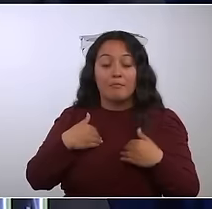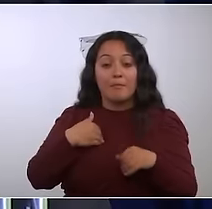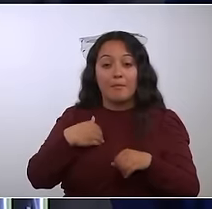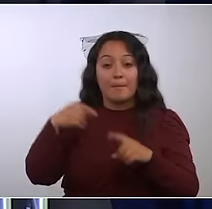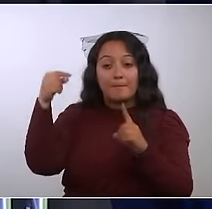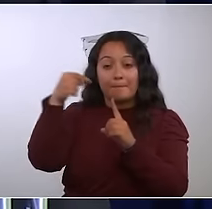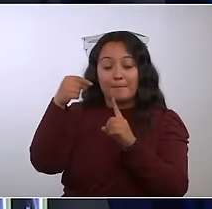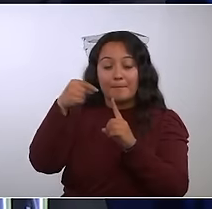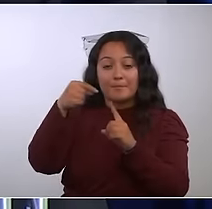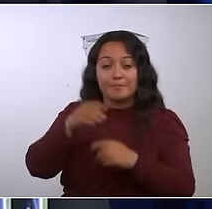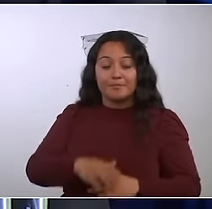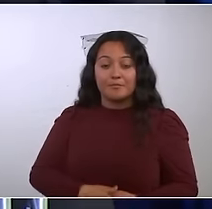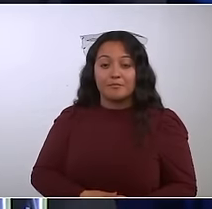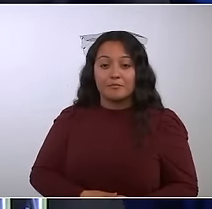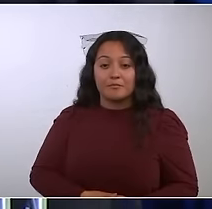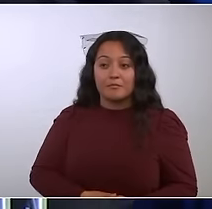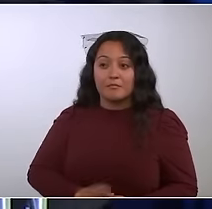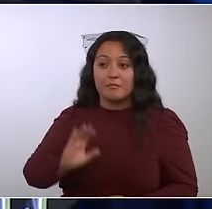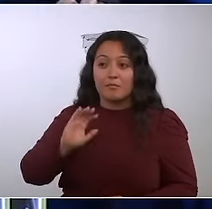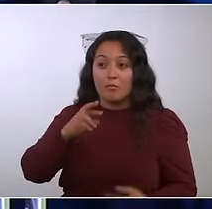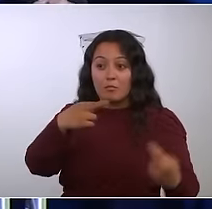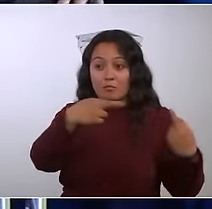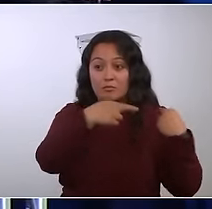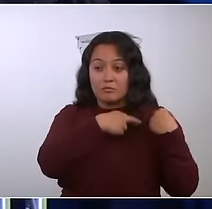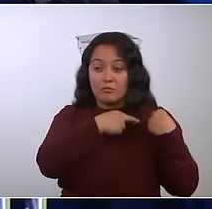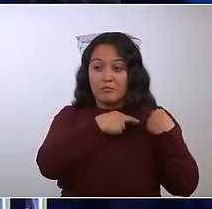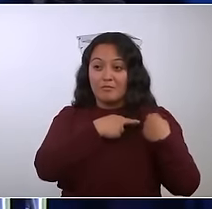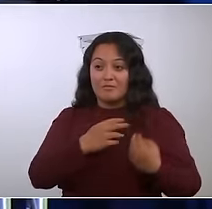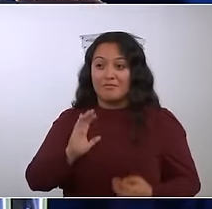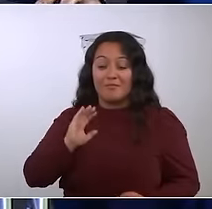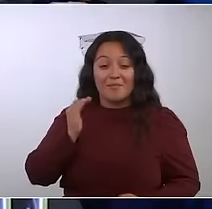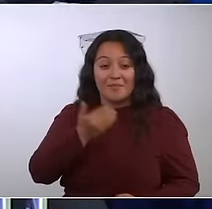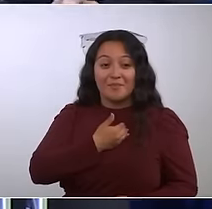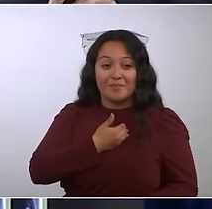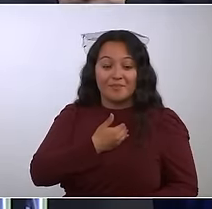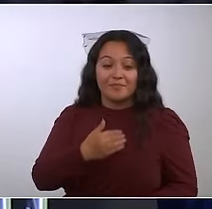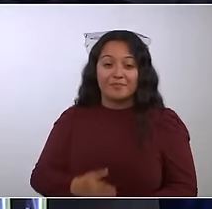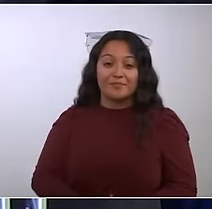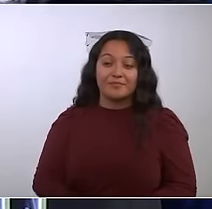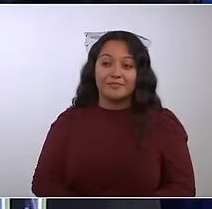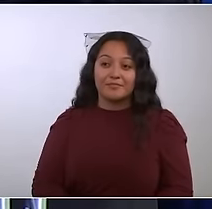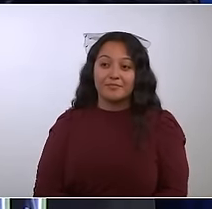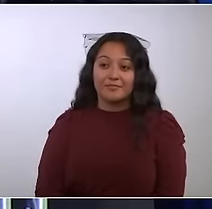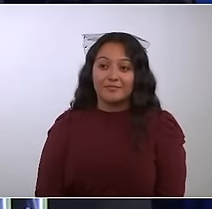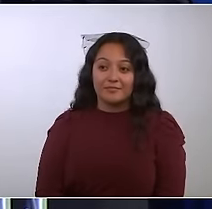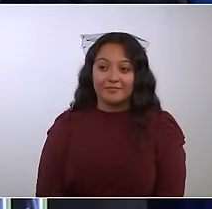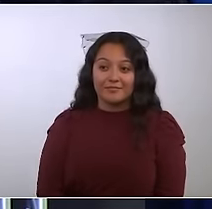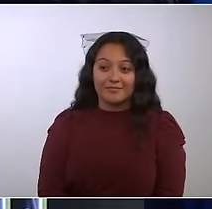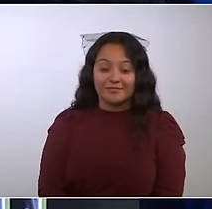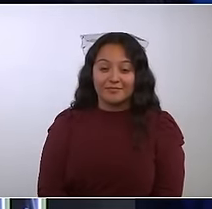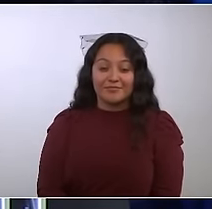unirse. But the responsibility is on you and I Pero to unite. Es nuestra responsabilidad unirnos.